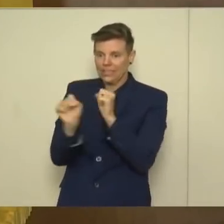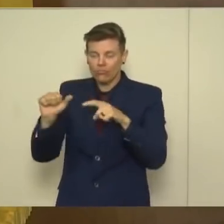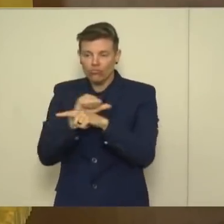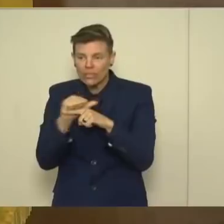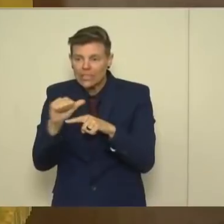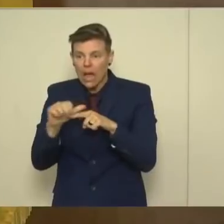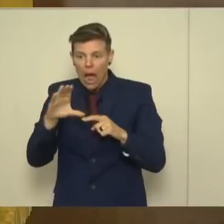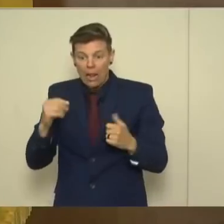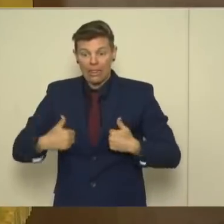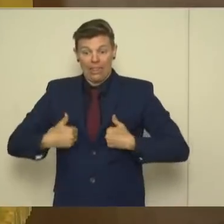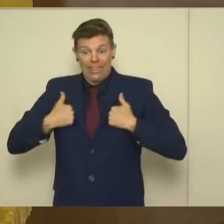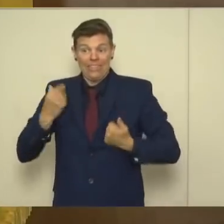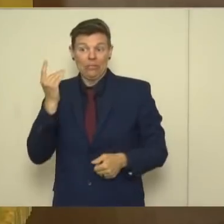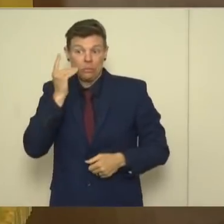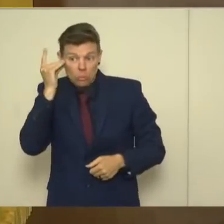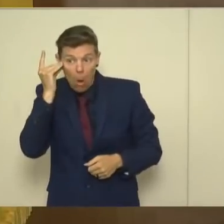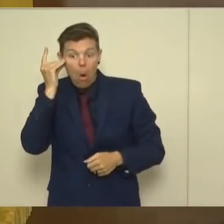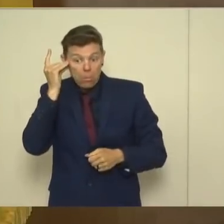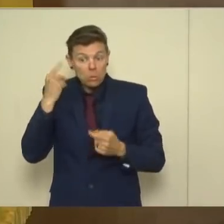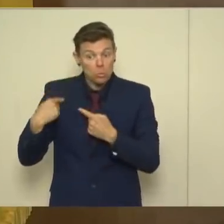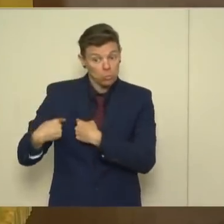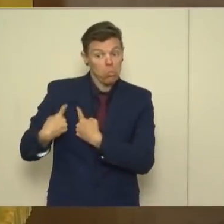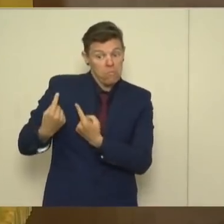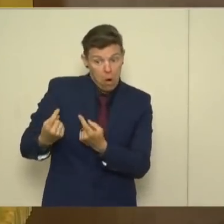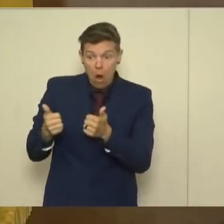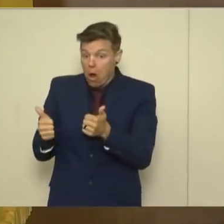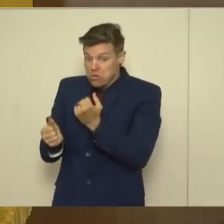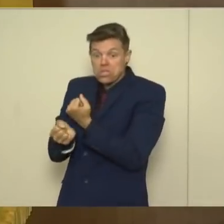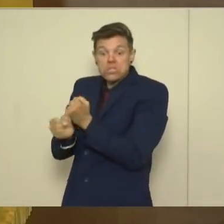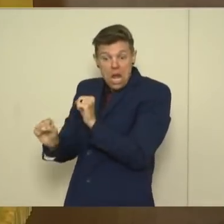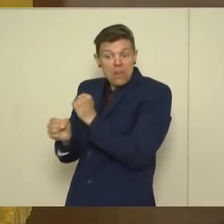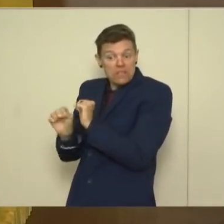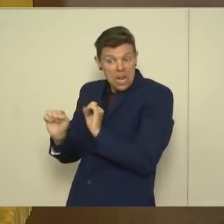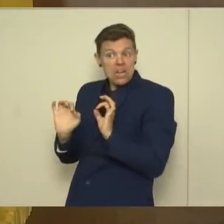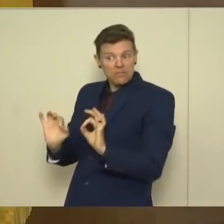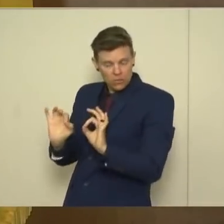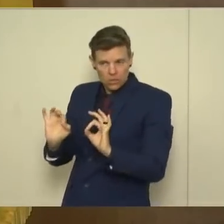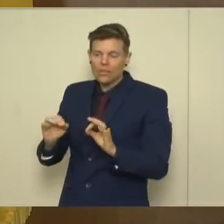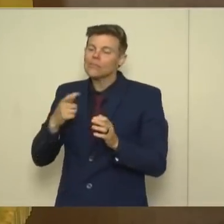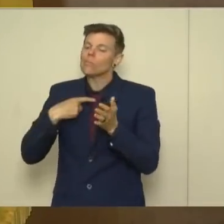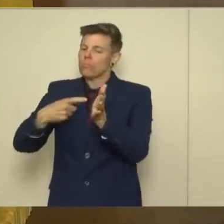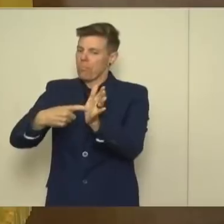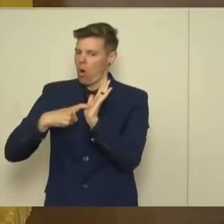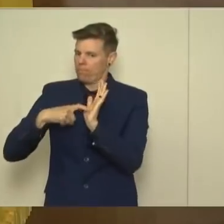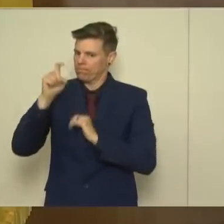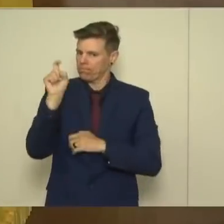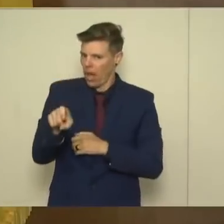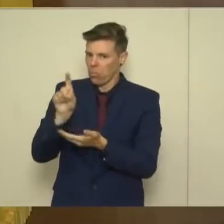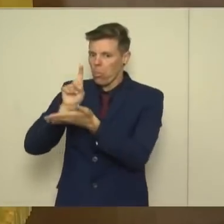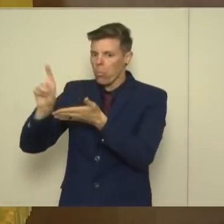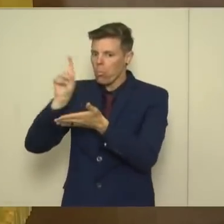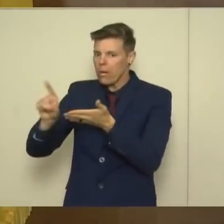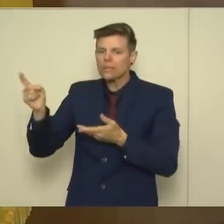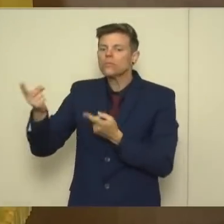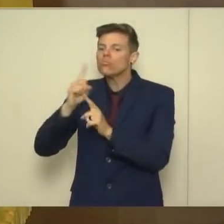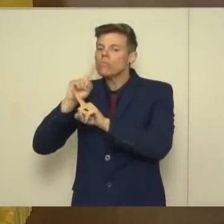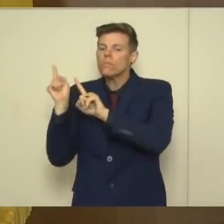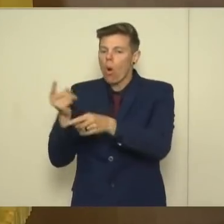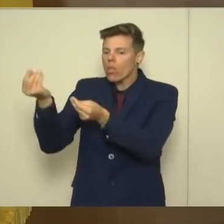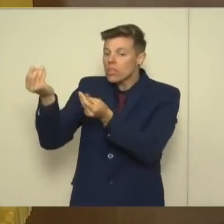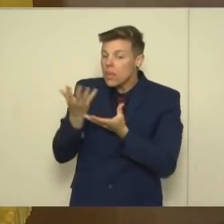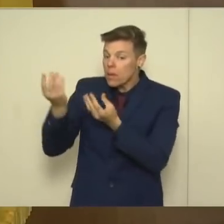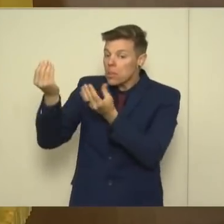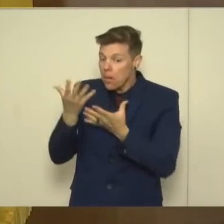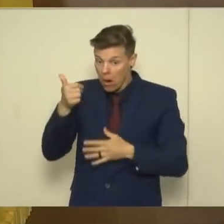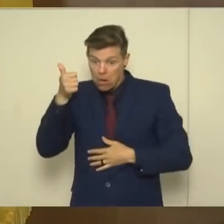both. We require weekly reporting. We also get, every test and every positive